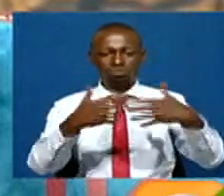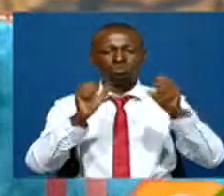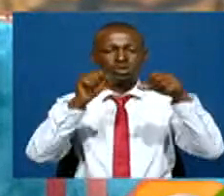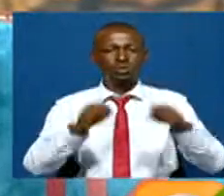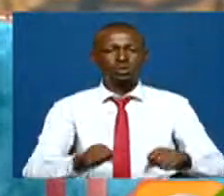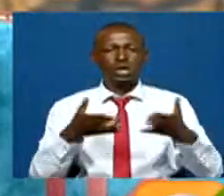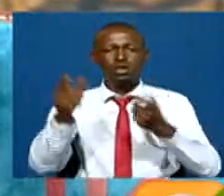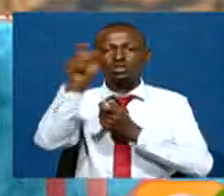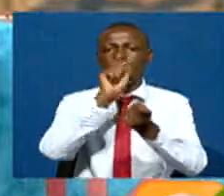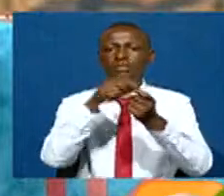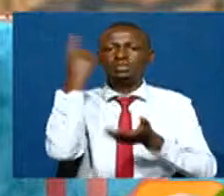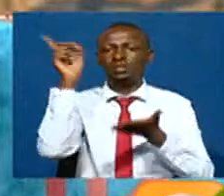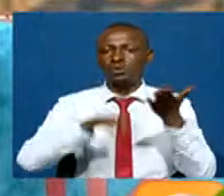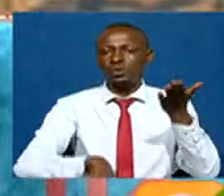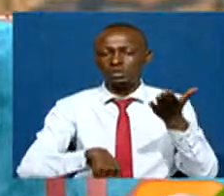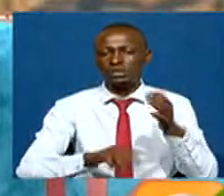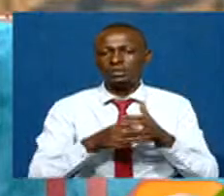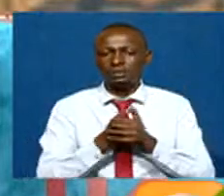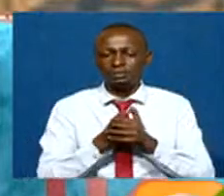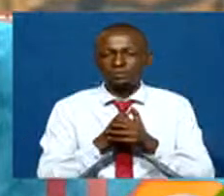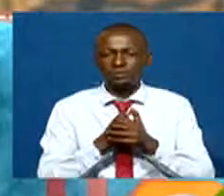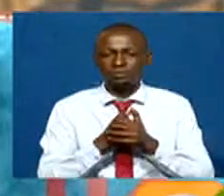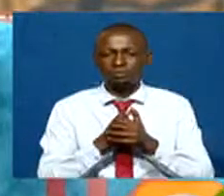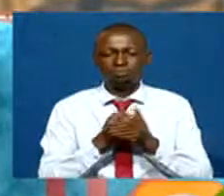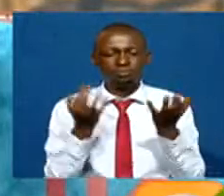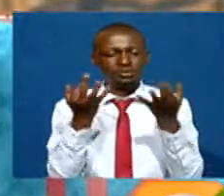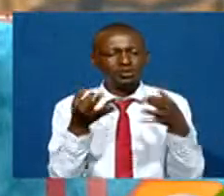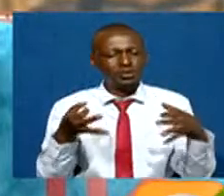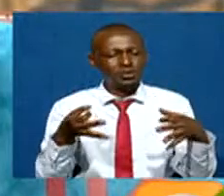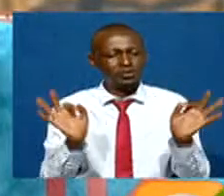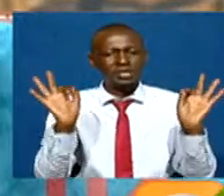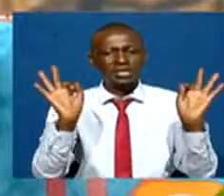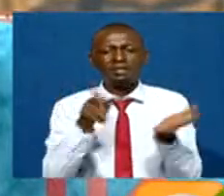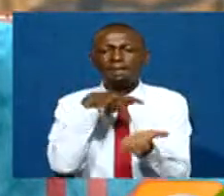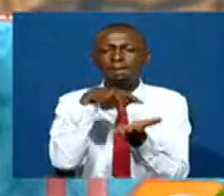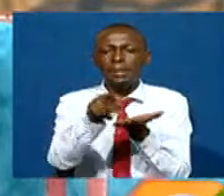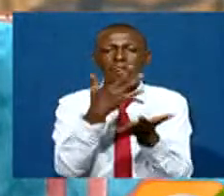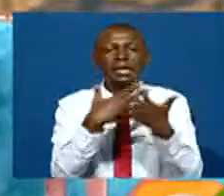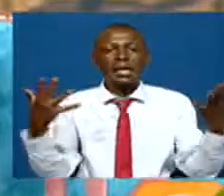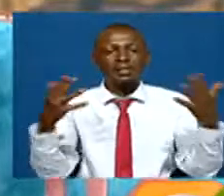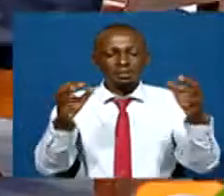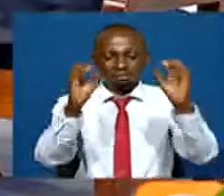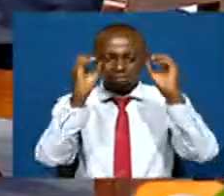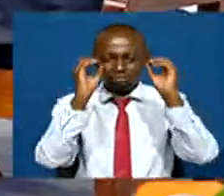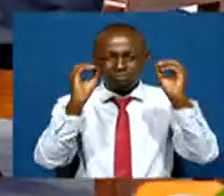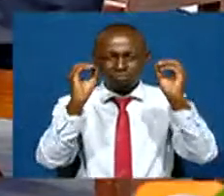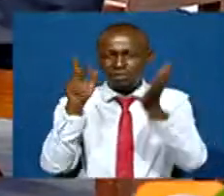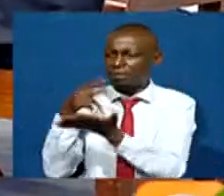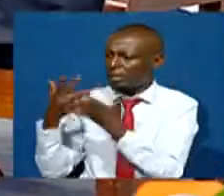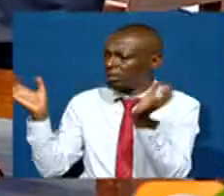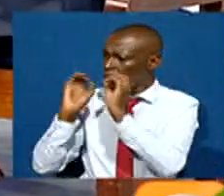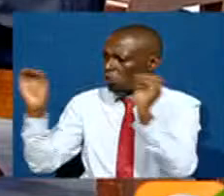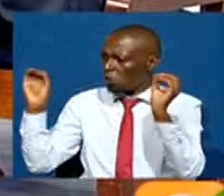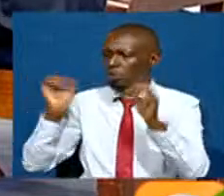one, we are saying it's absolutely free. There's no cost implication? No cost implication. Zero? There. Zero.